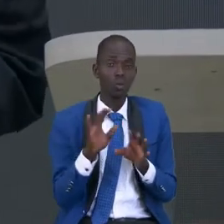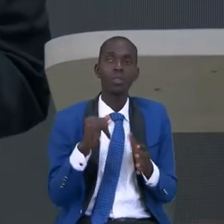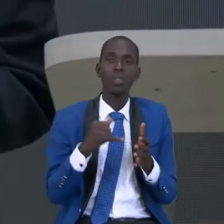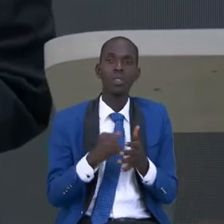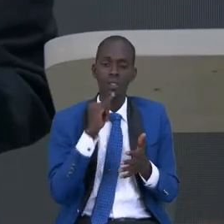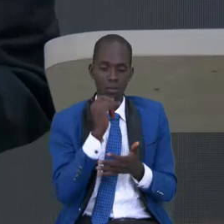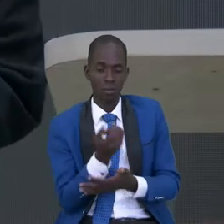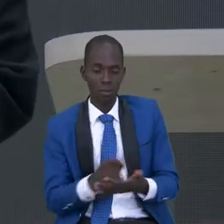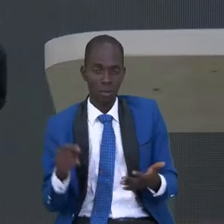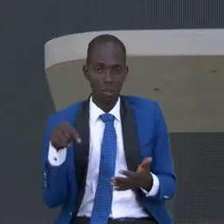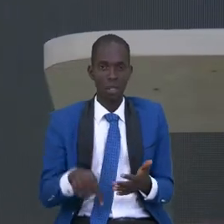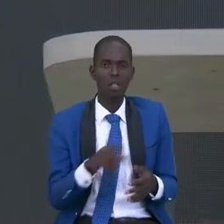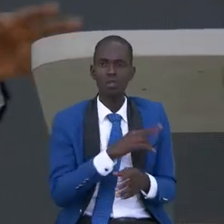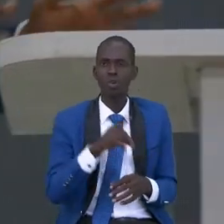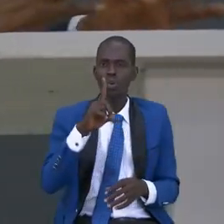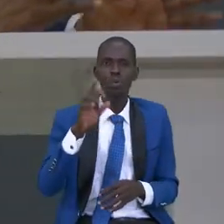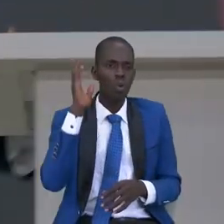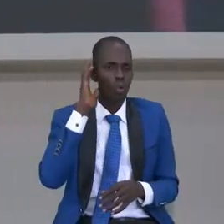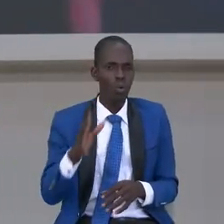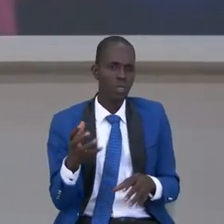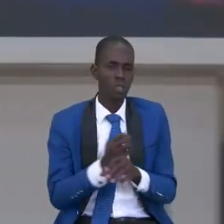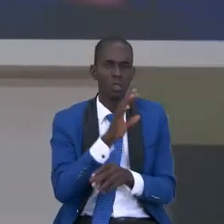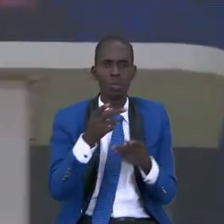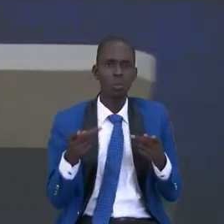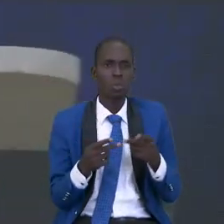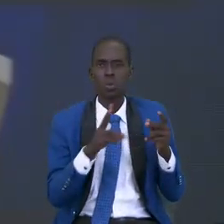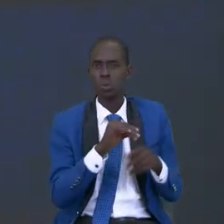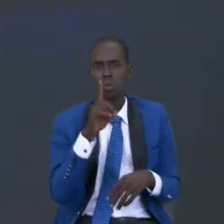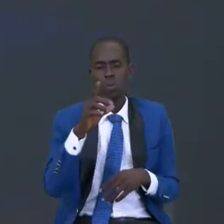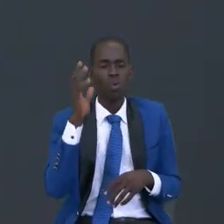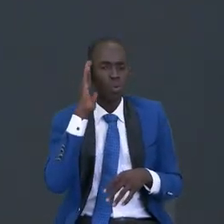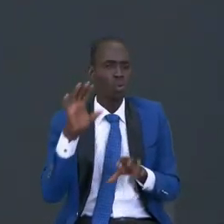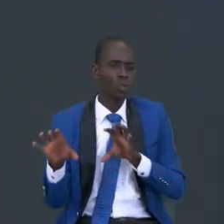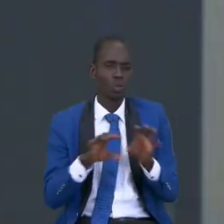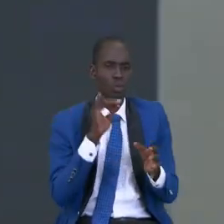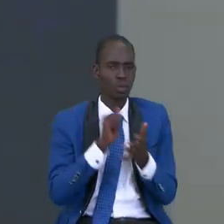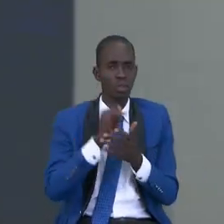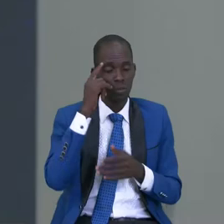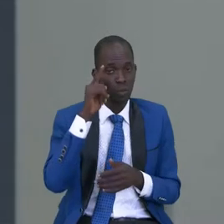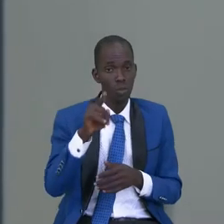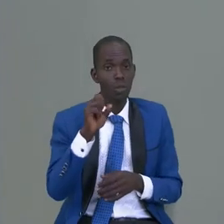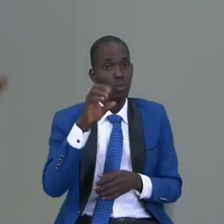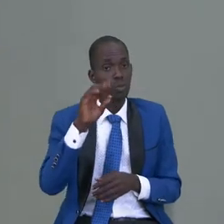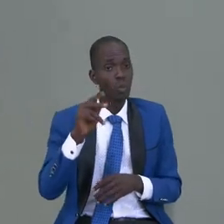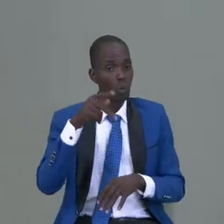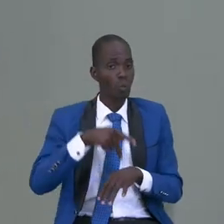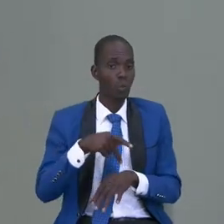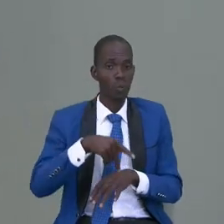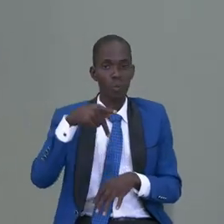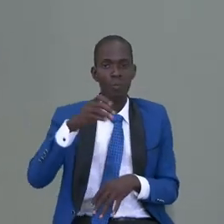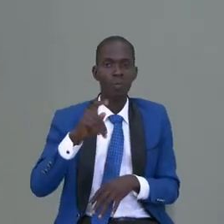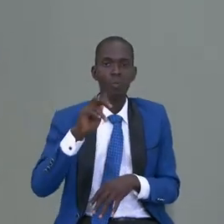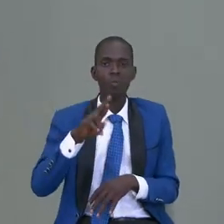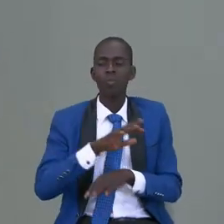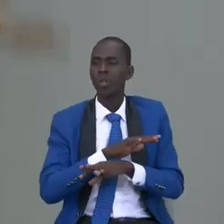to take your place. Another person is not going to do that. And so, Peter, don't look at the wind.